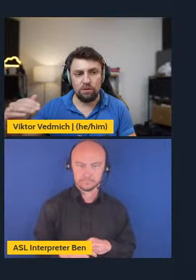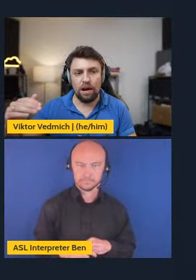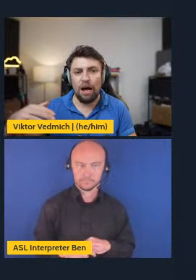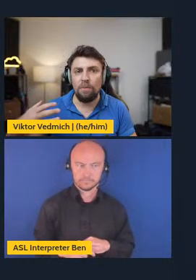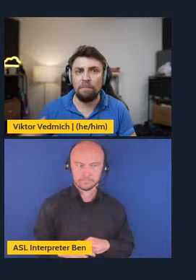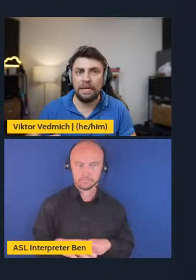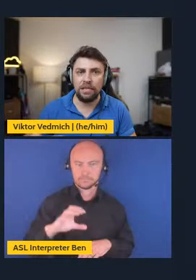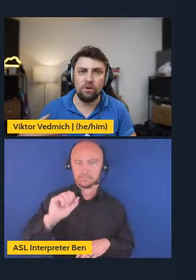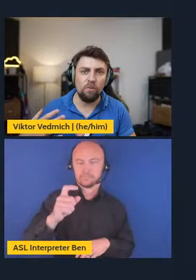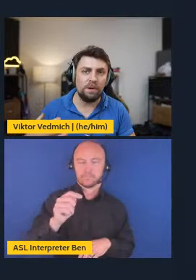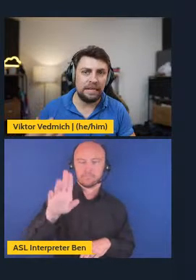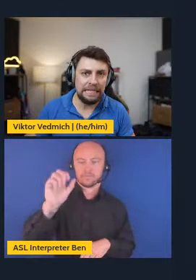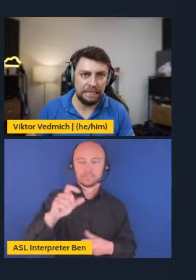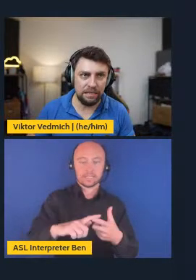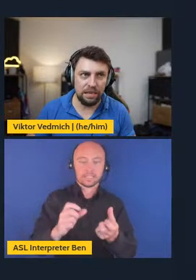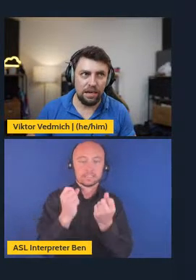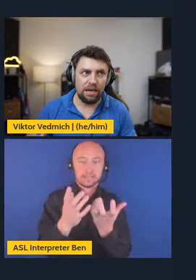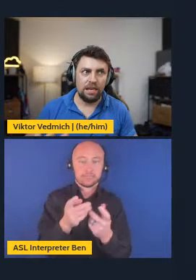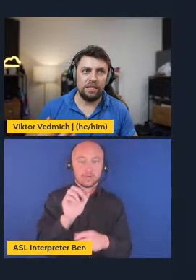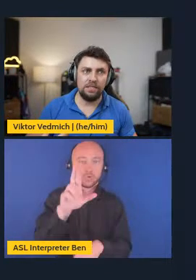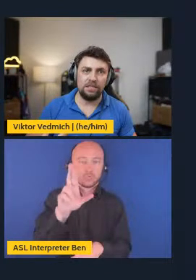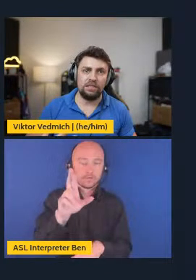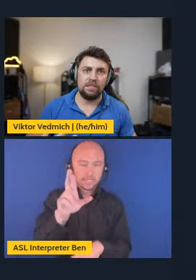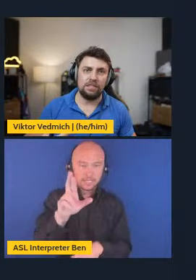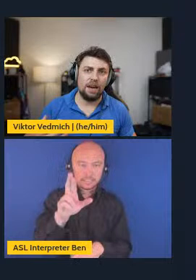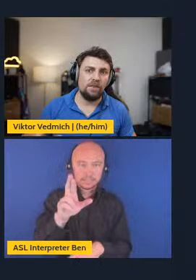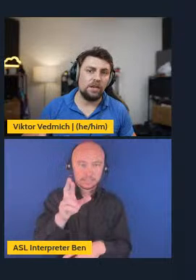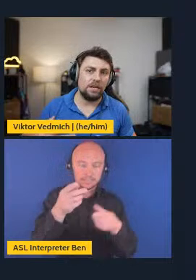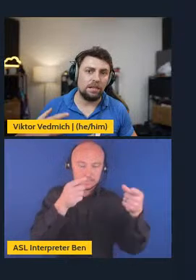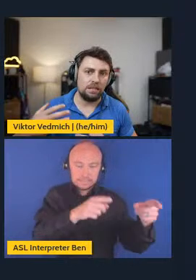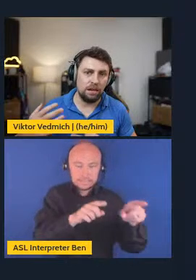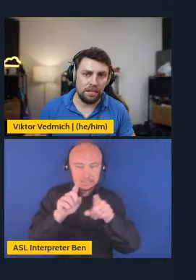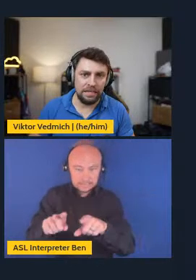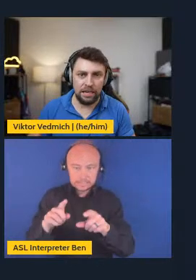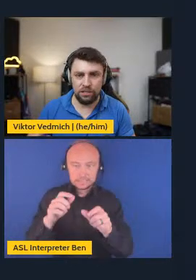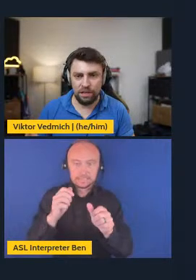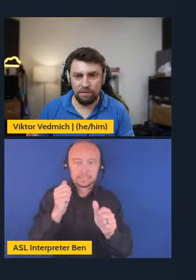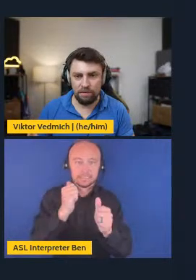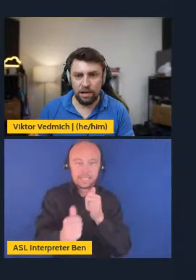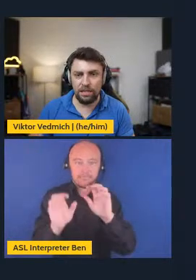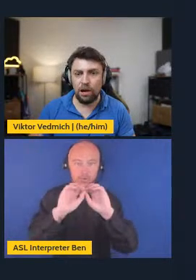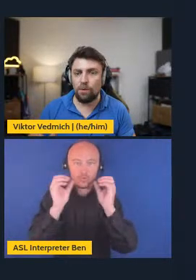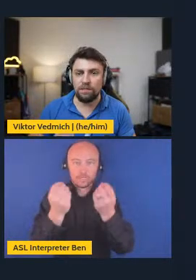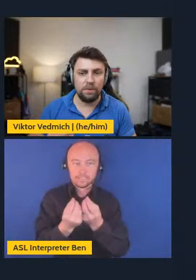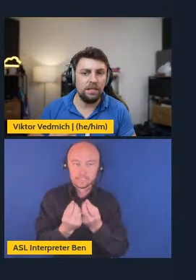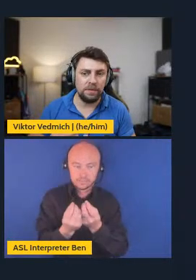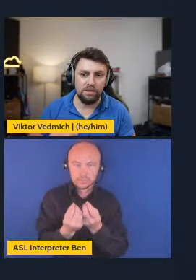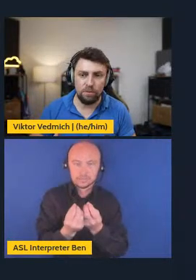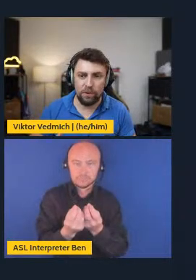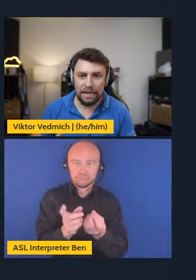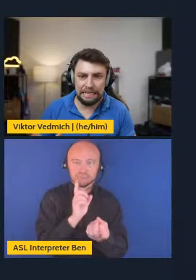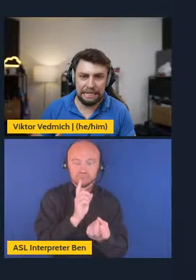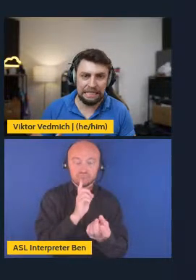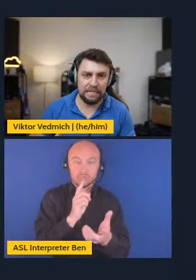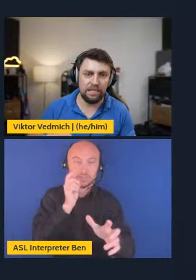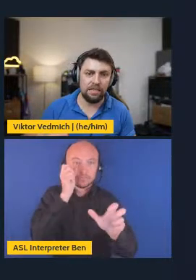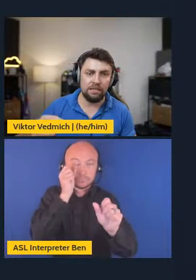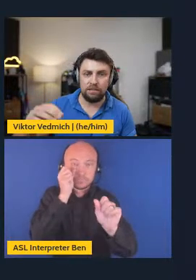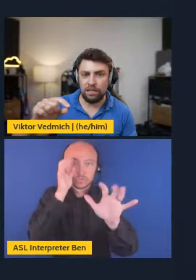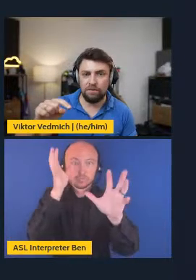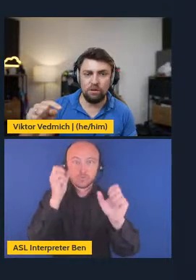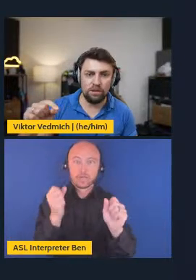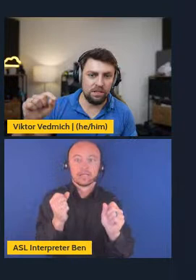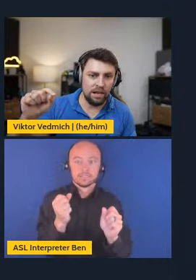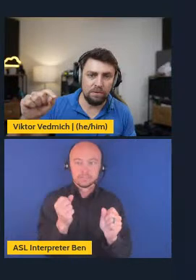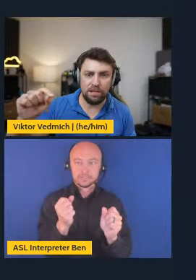status, how many Kubernetes instances every organization have. And I was really, really surprised that it's